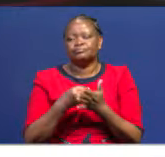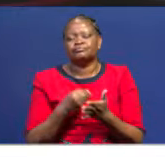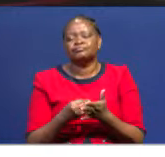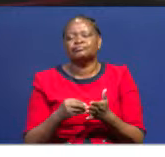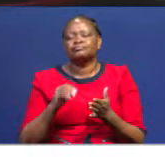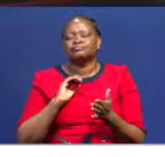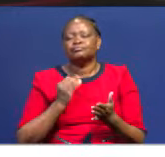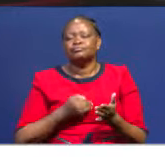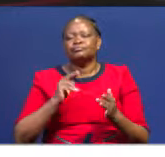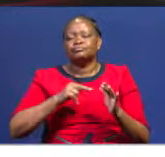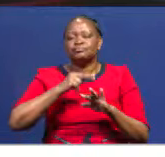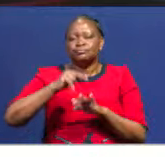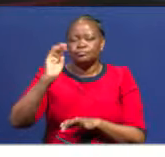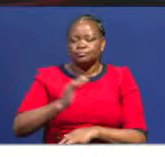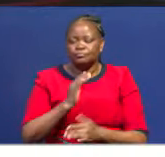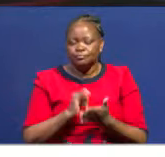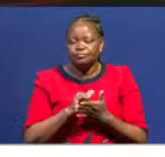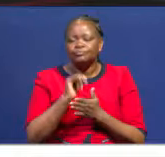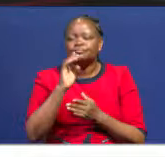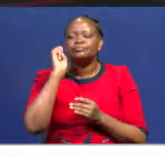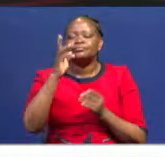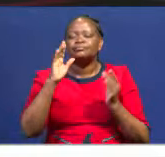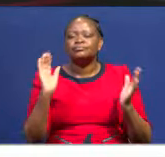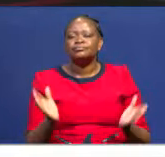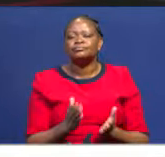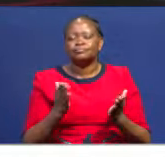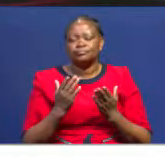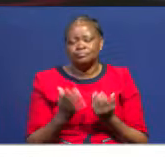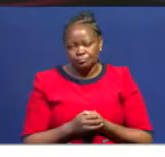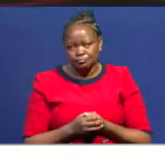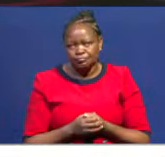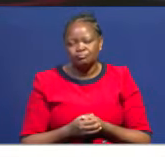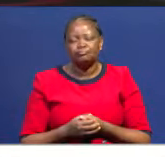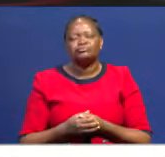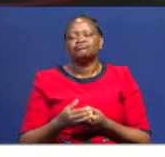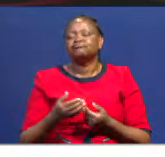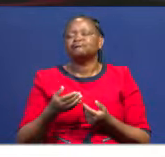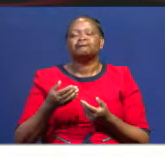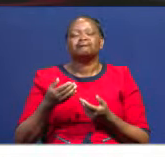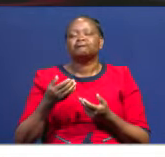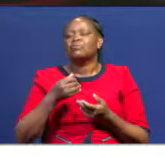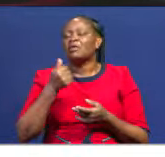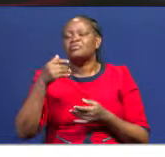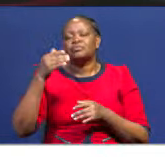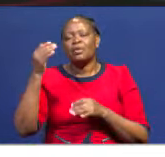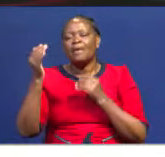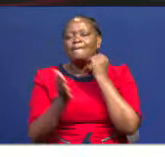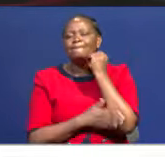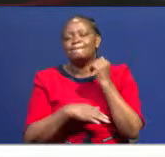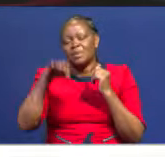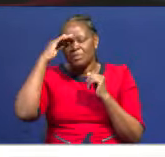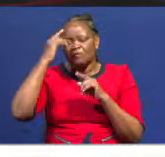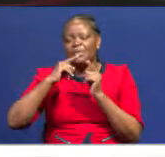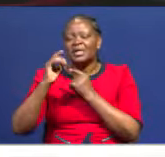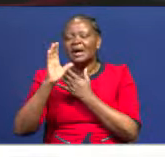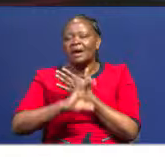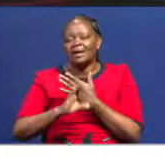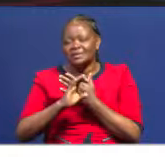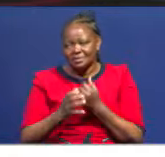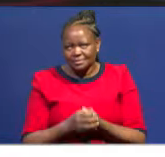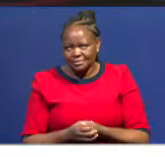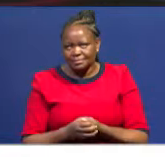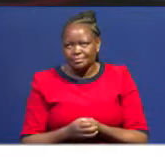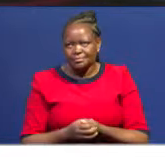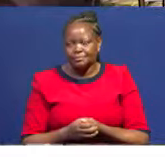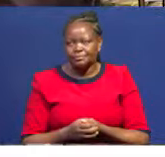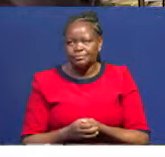the National Assembly that the move would encourage cross-border illicit trade and also cause the collapse of local